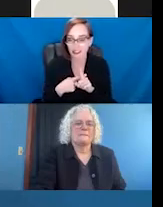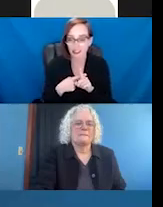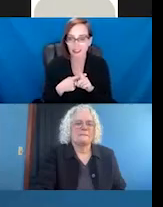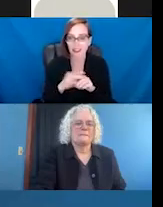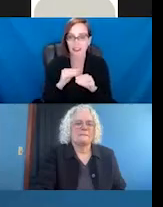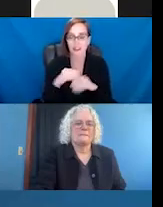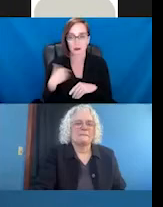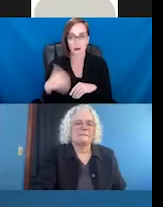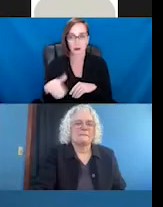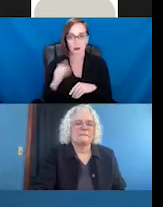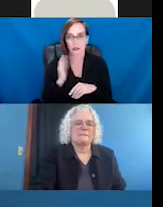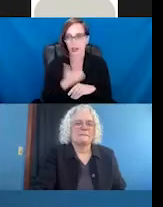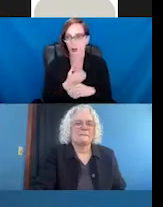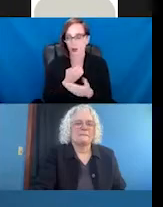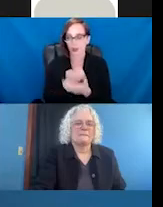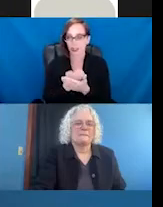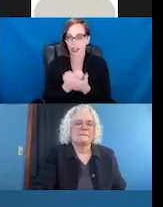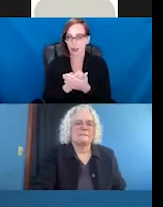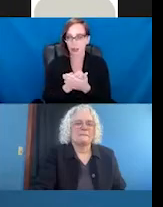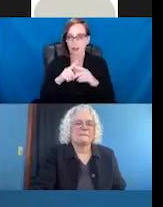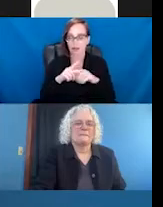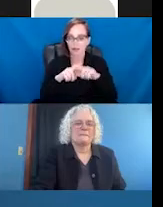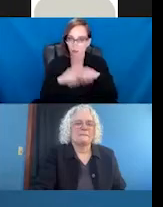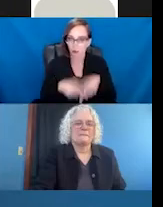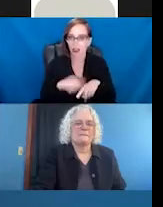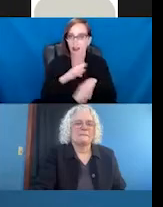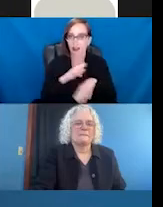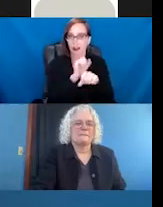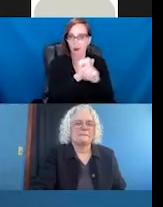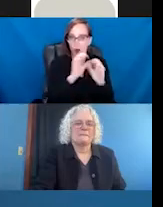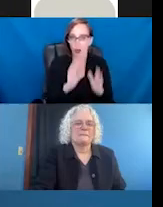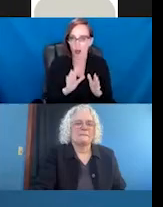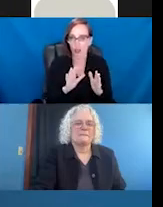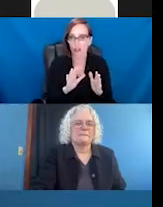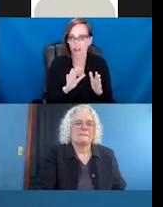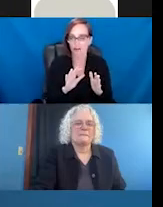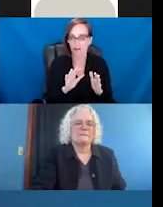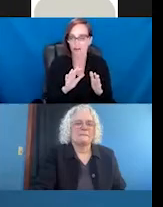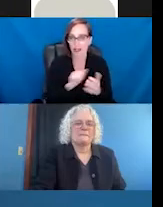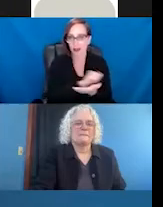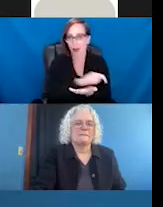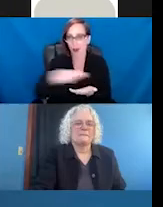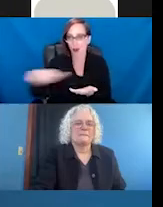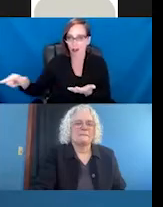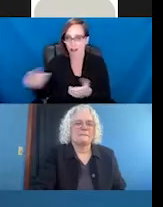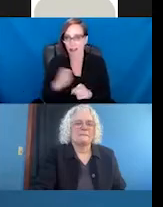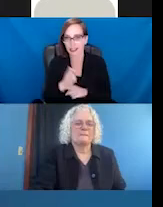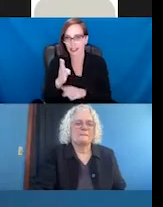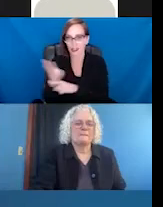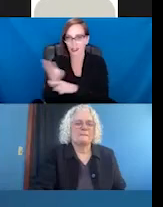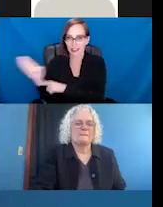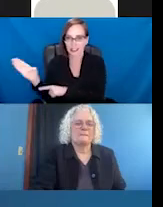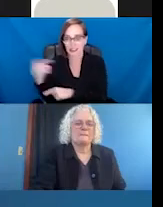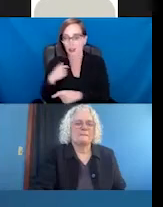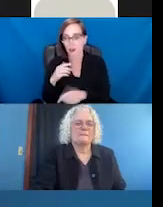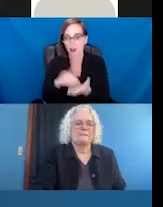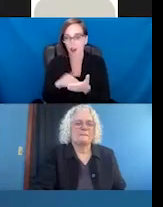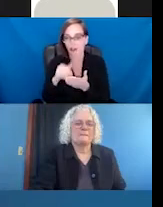economy depends on workers, not only in the healthcare industry, but these other industries that we don't see that are often